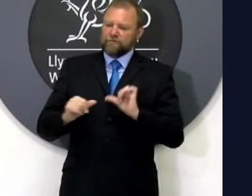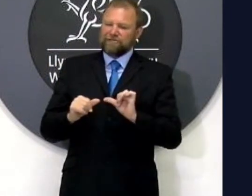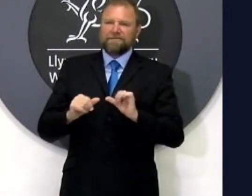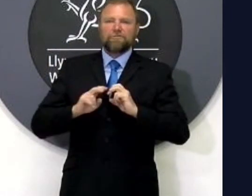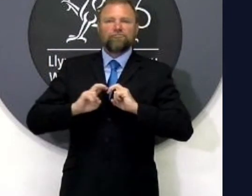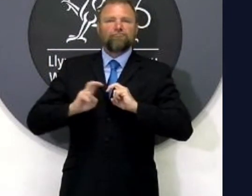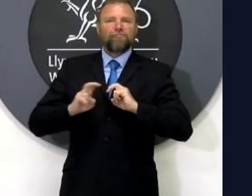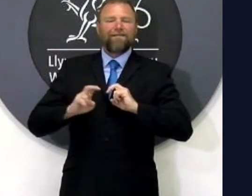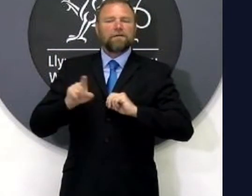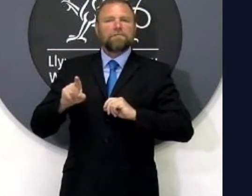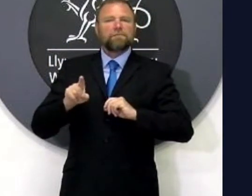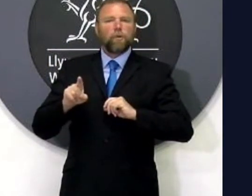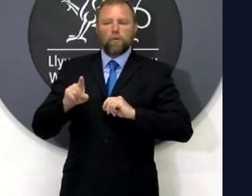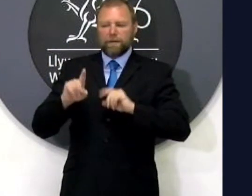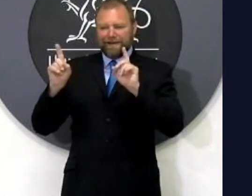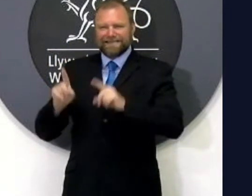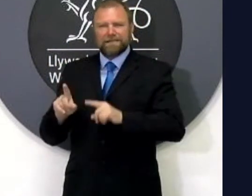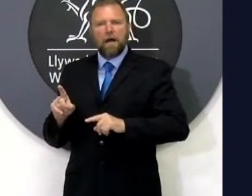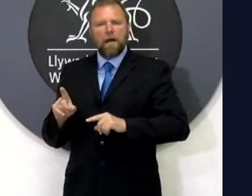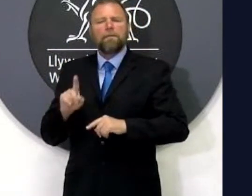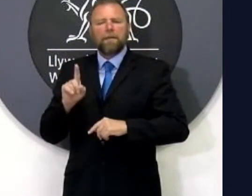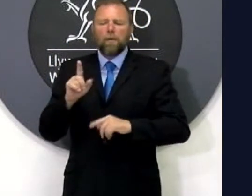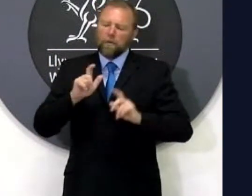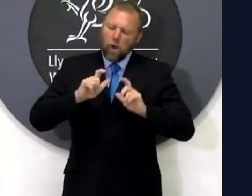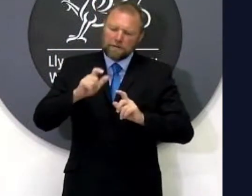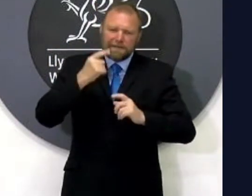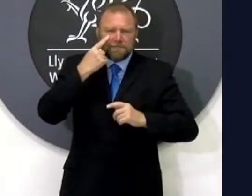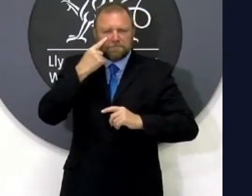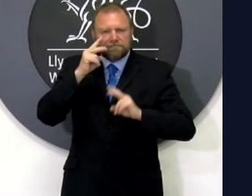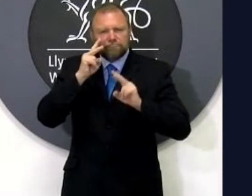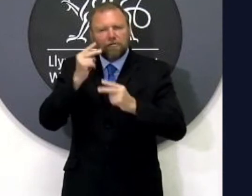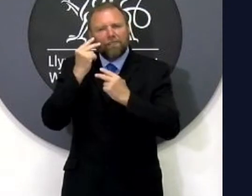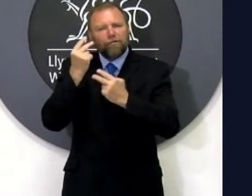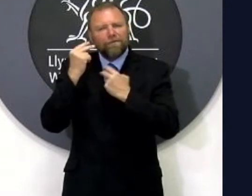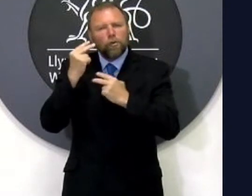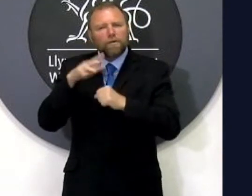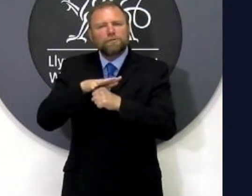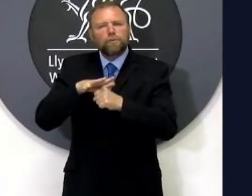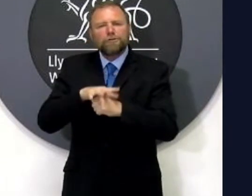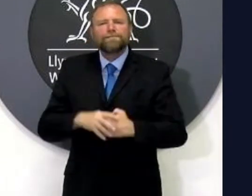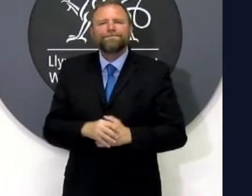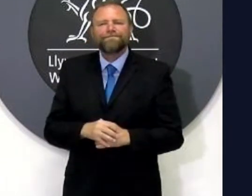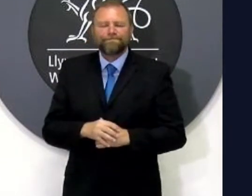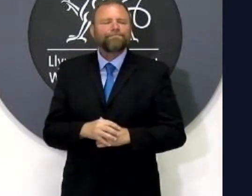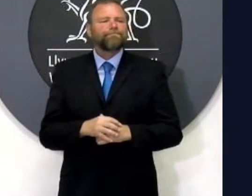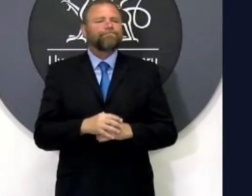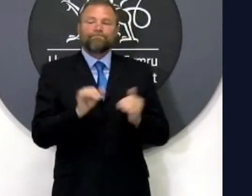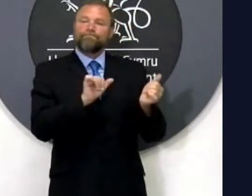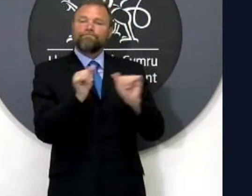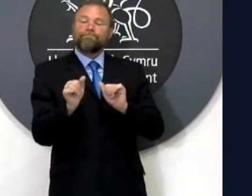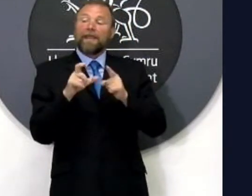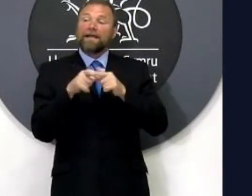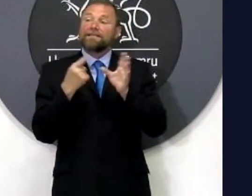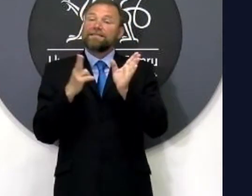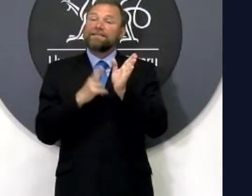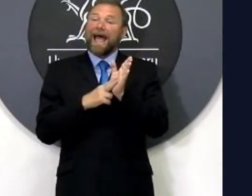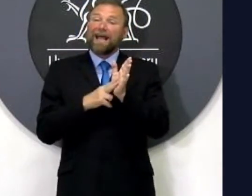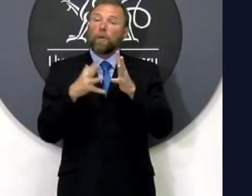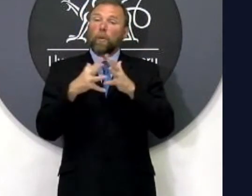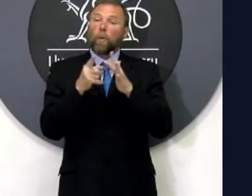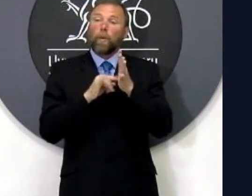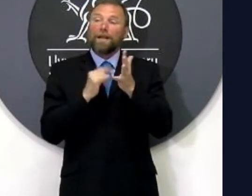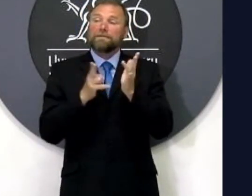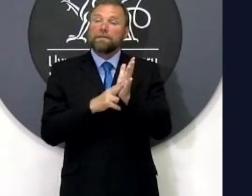but obviously we will be constantly keeping the situation under review. Dan Wilson,